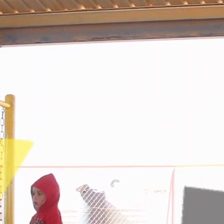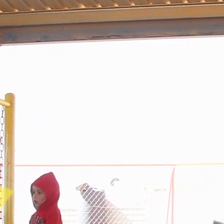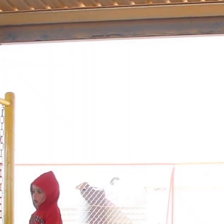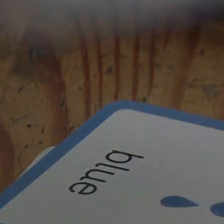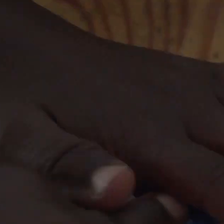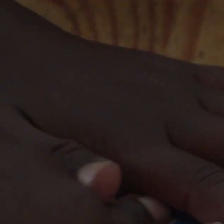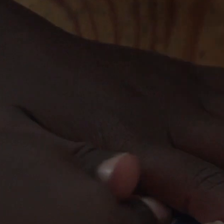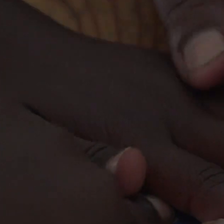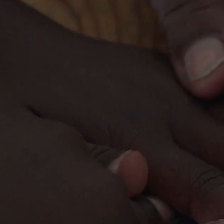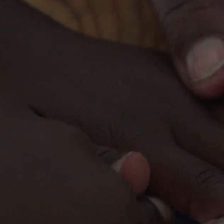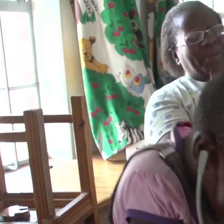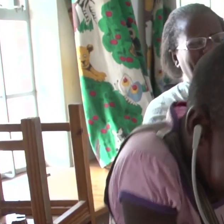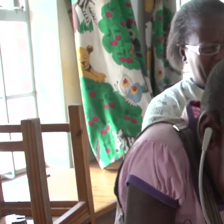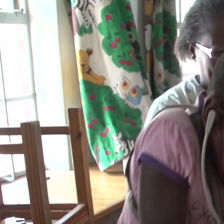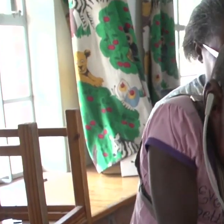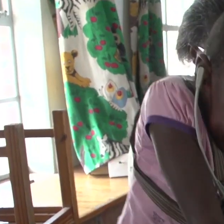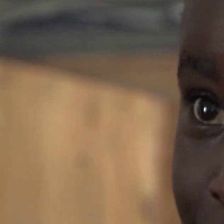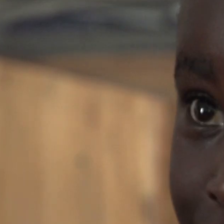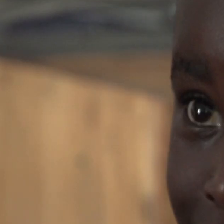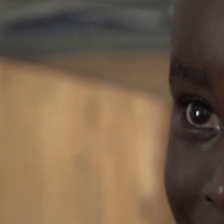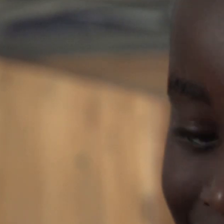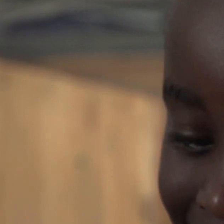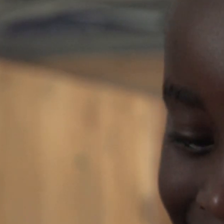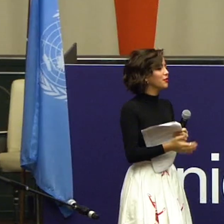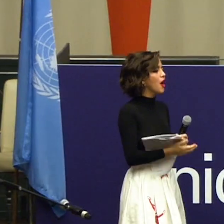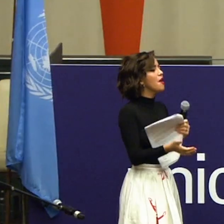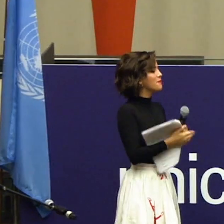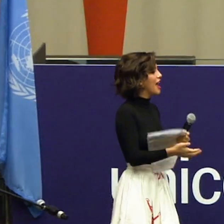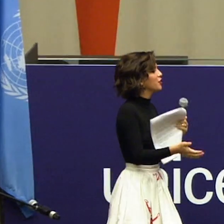shots of children with and without disabilities playing and learning together.